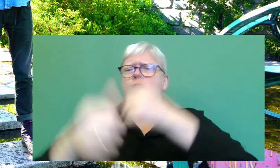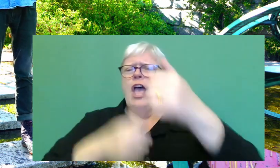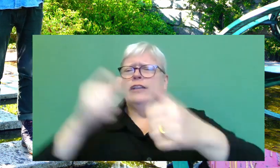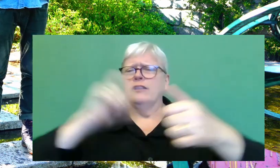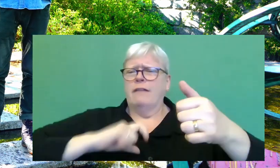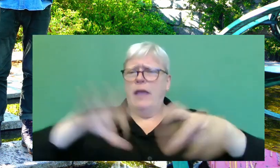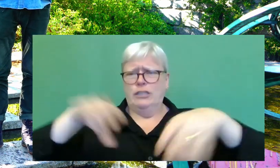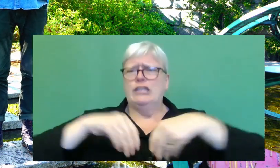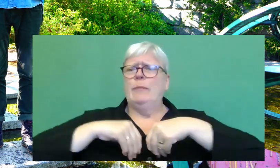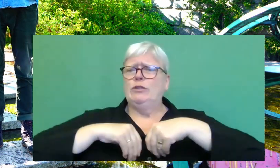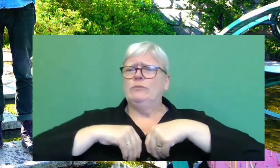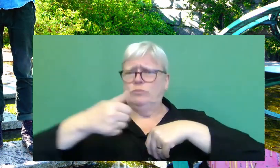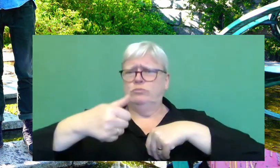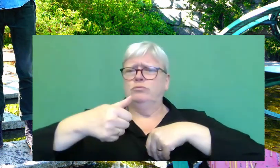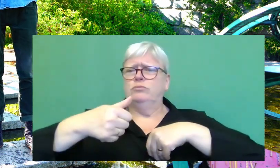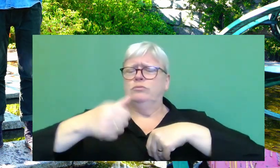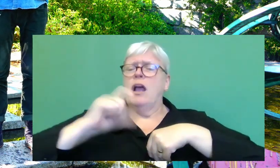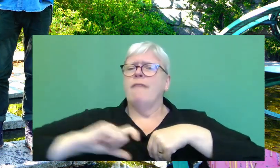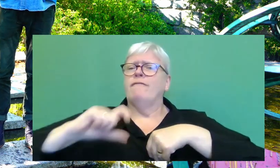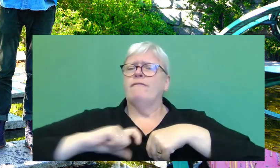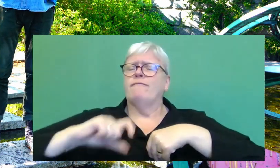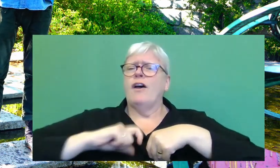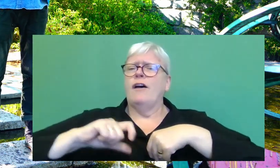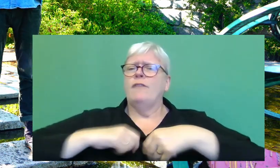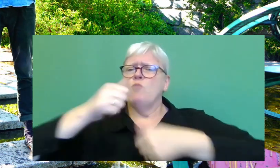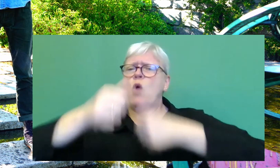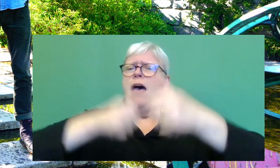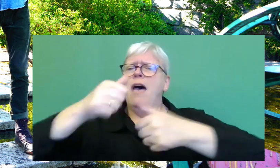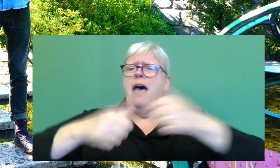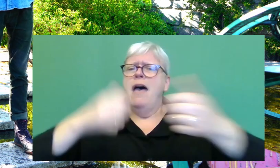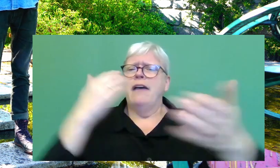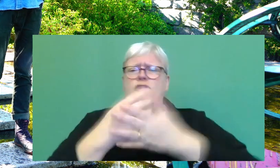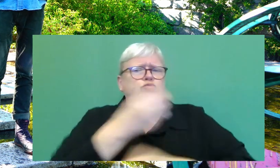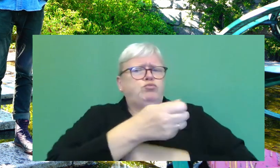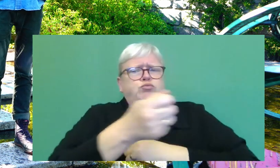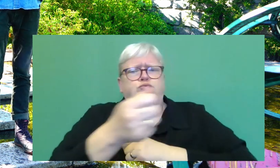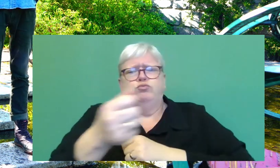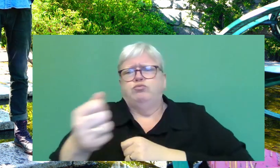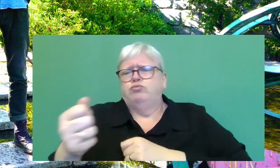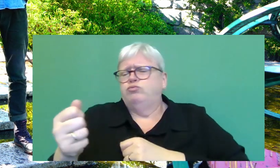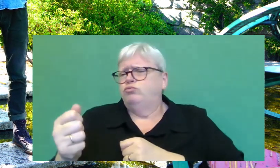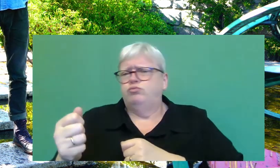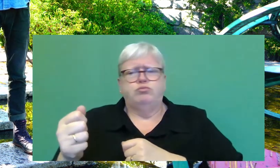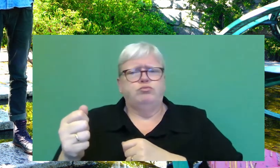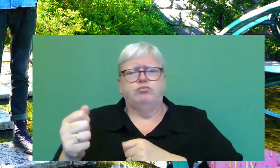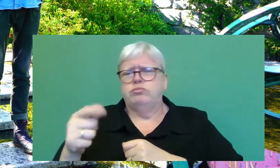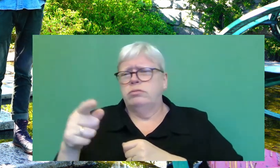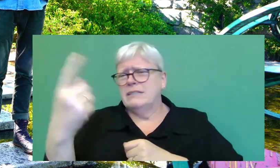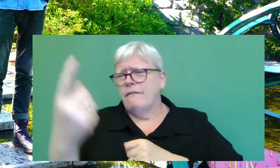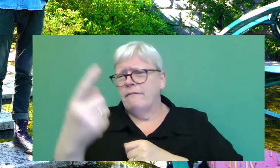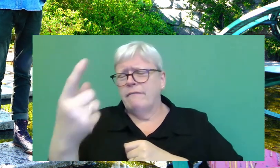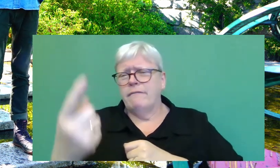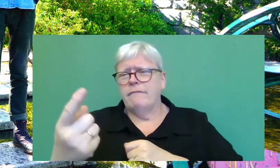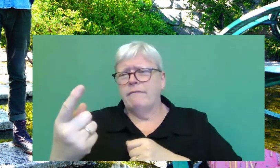This comfort in taking praise is far too rare for brilliant you. Over yonder, the island of